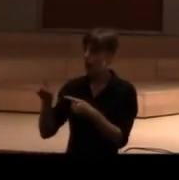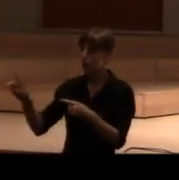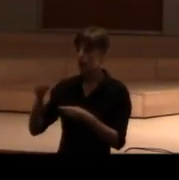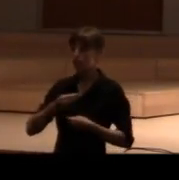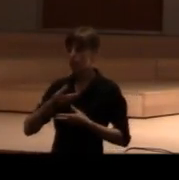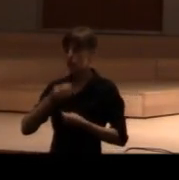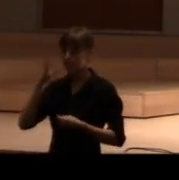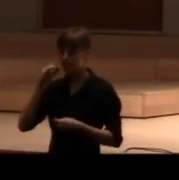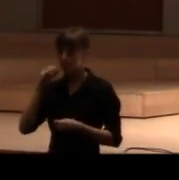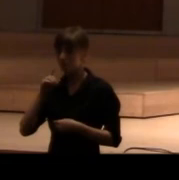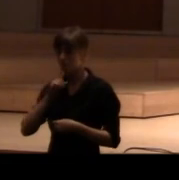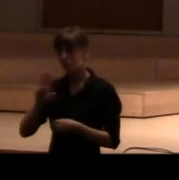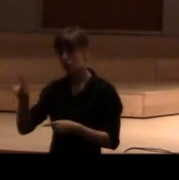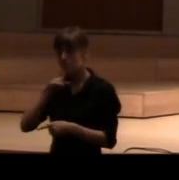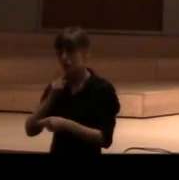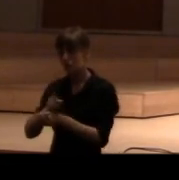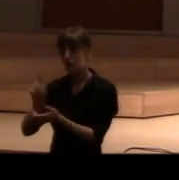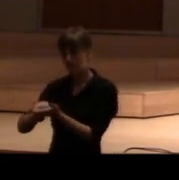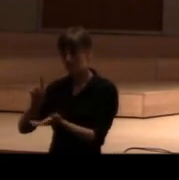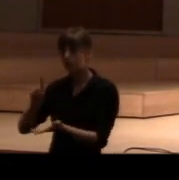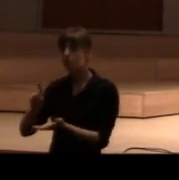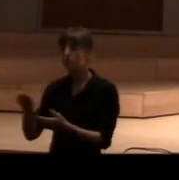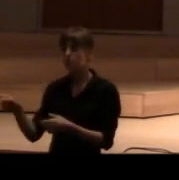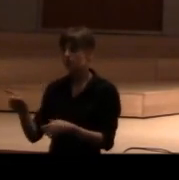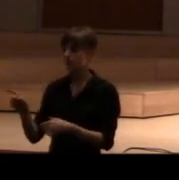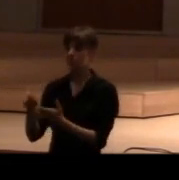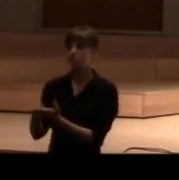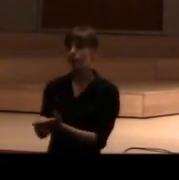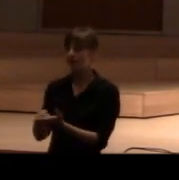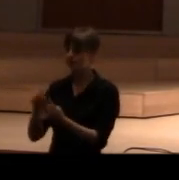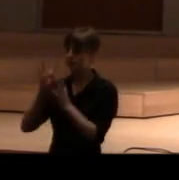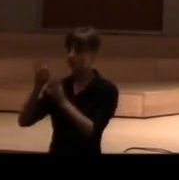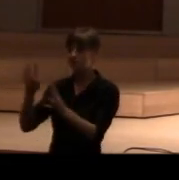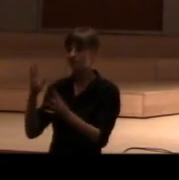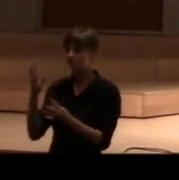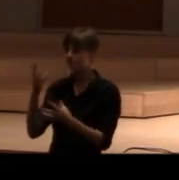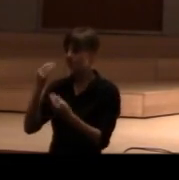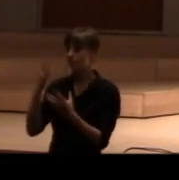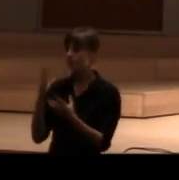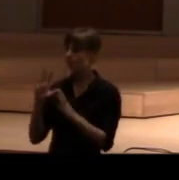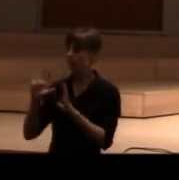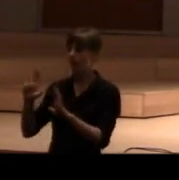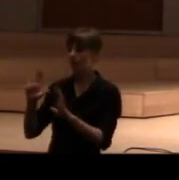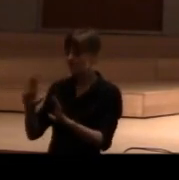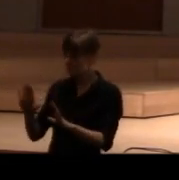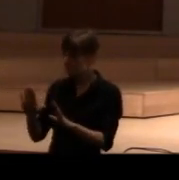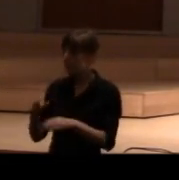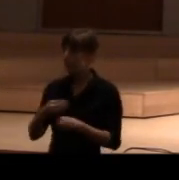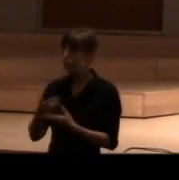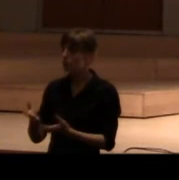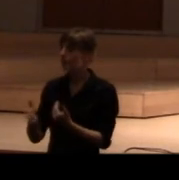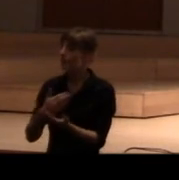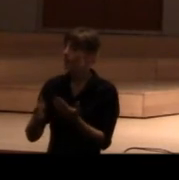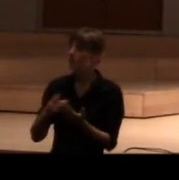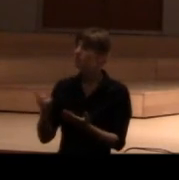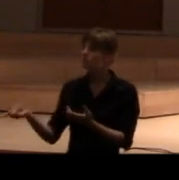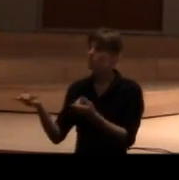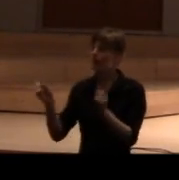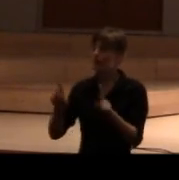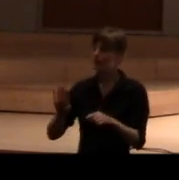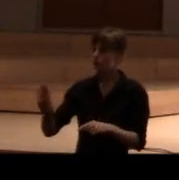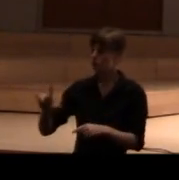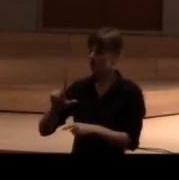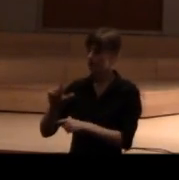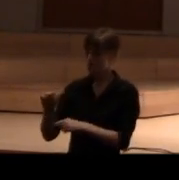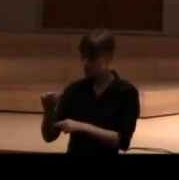sister is actually a published poet, and Priya's really awesome. She writes poetry quite a bit. But what had happened in her language arts class was they